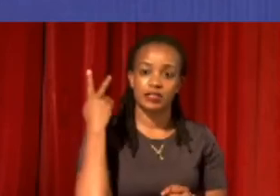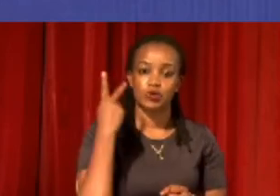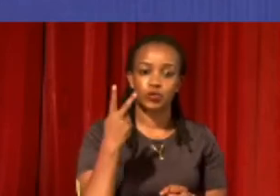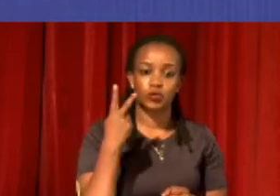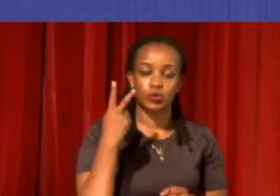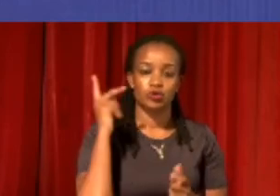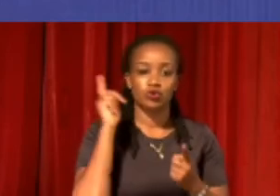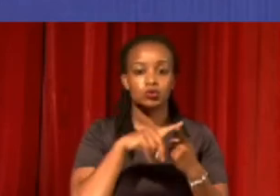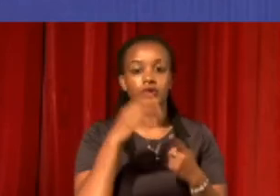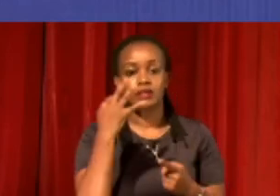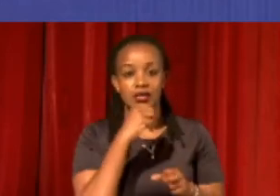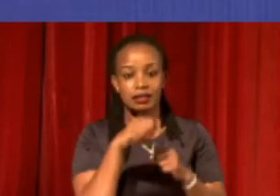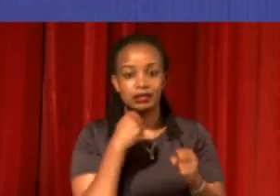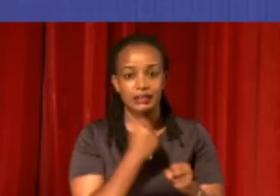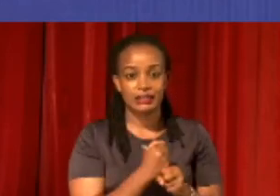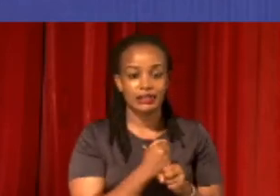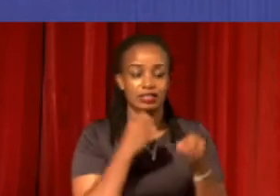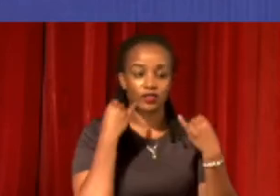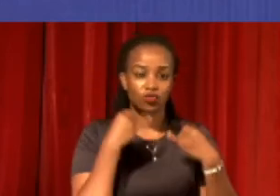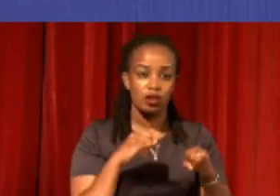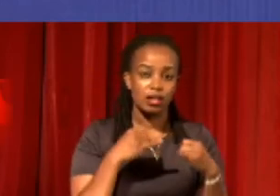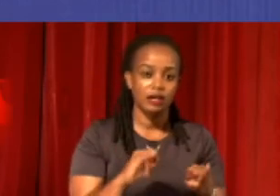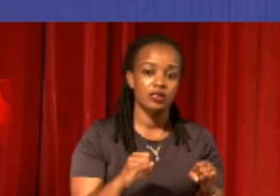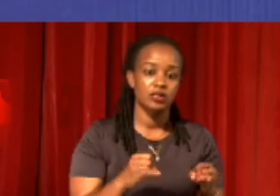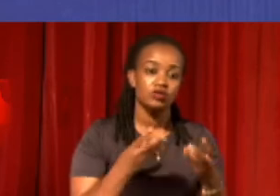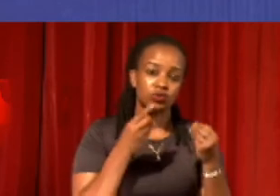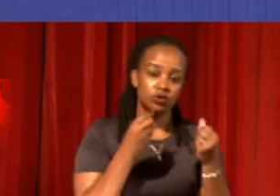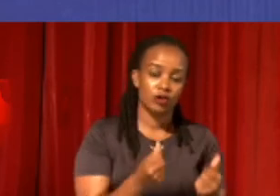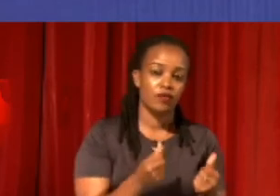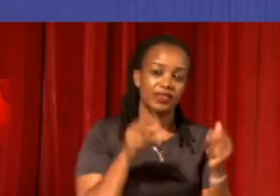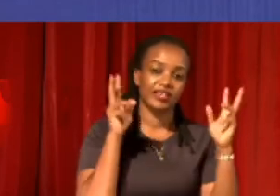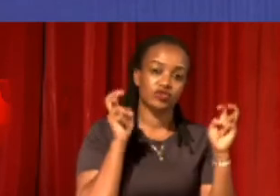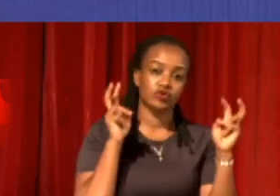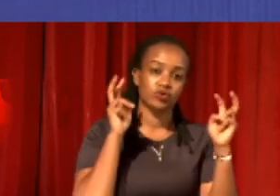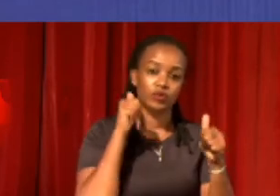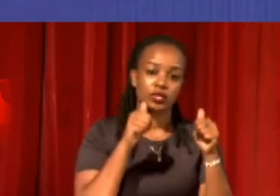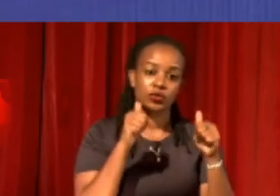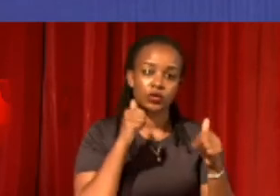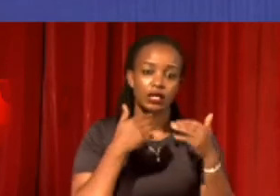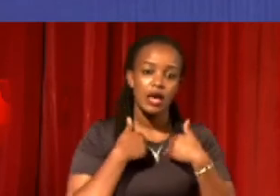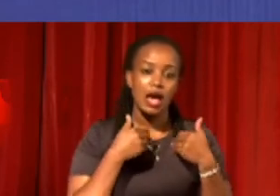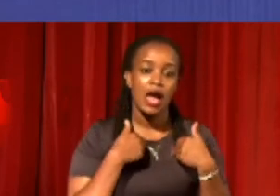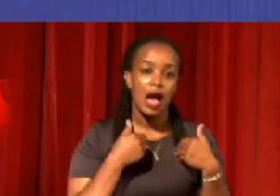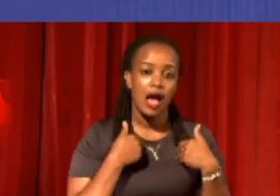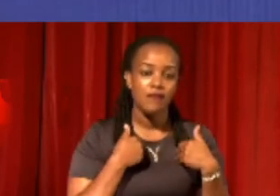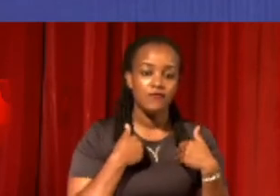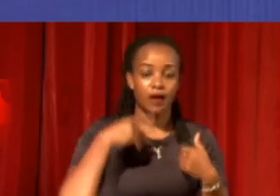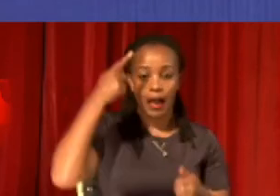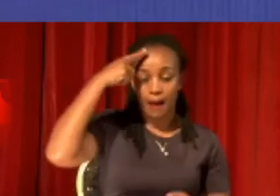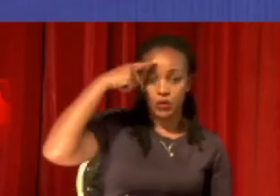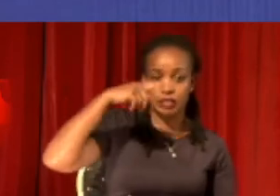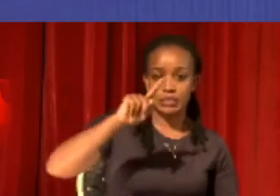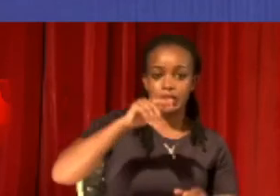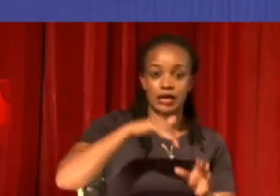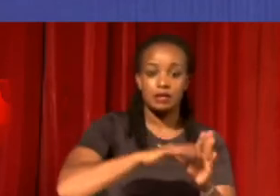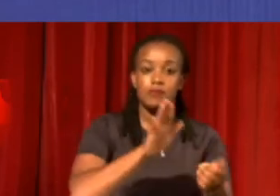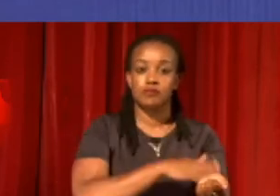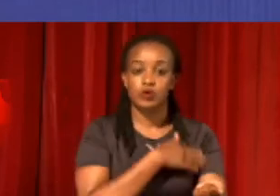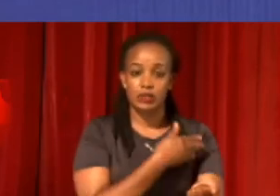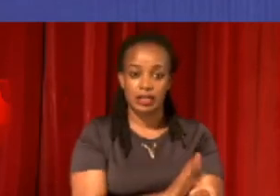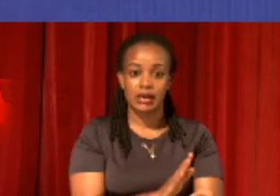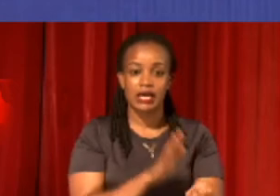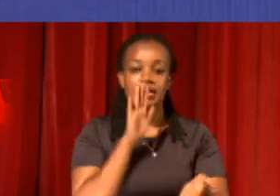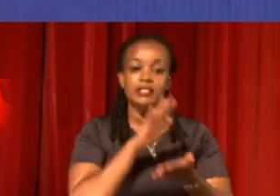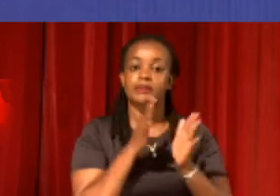policy to be able to address that area. And it's only when you have a music, when you have a policy in government, that now you can go on to